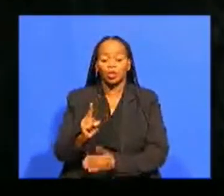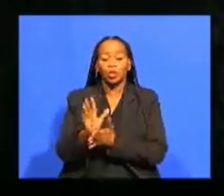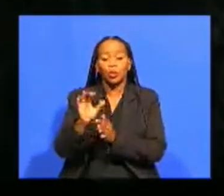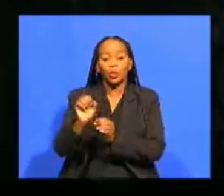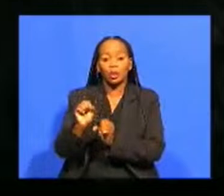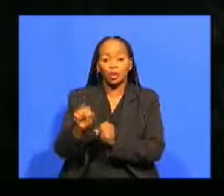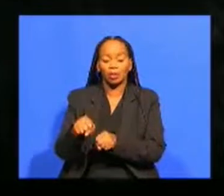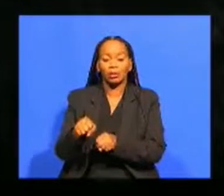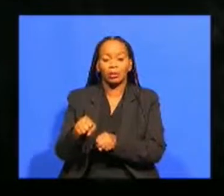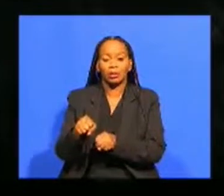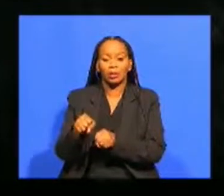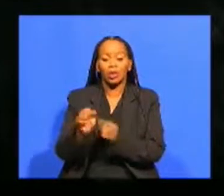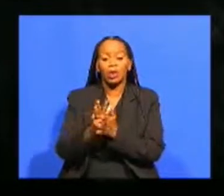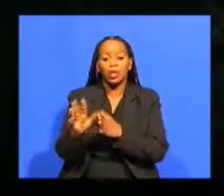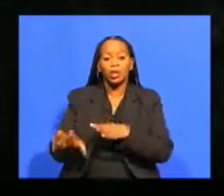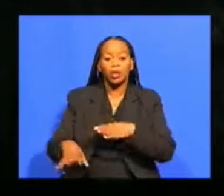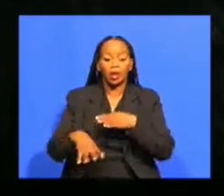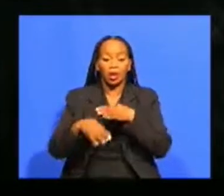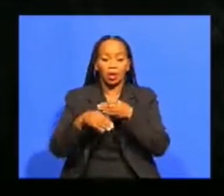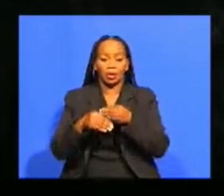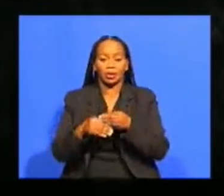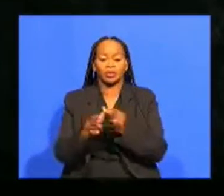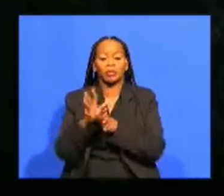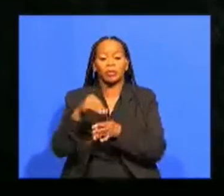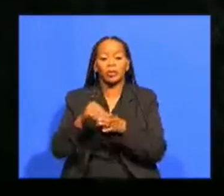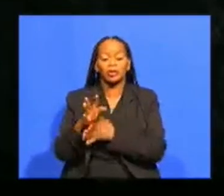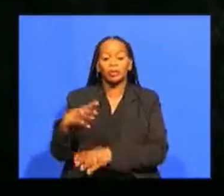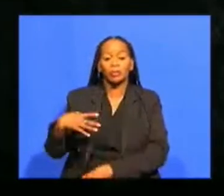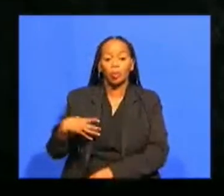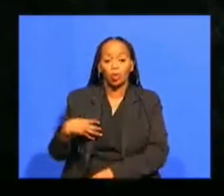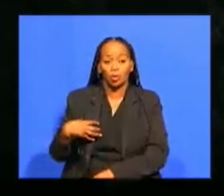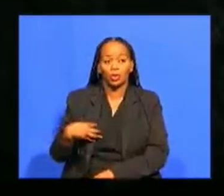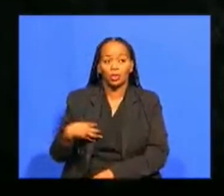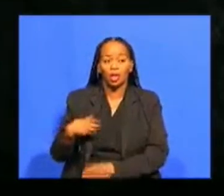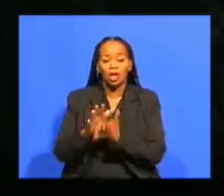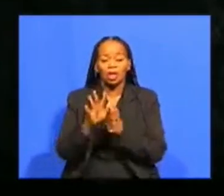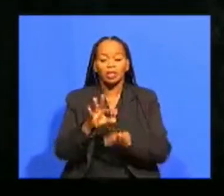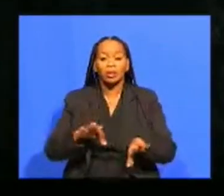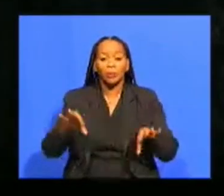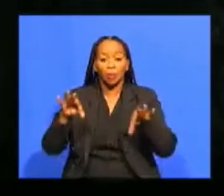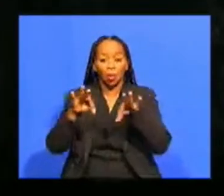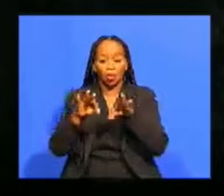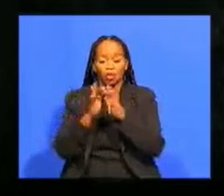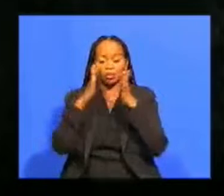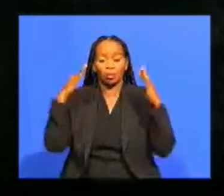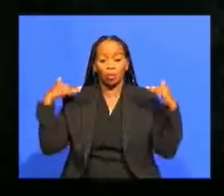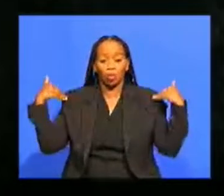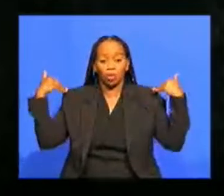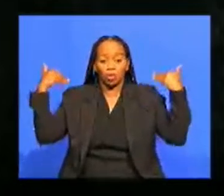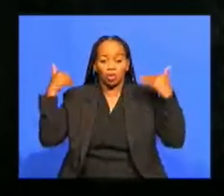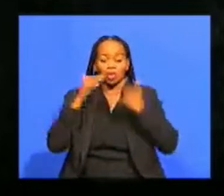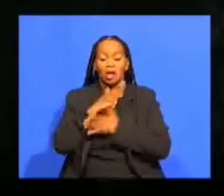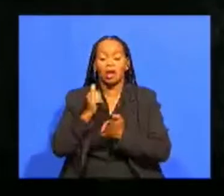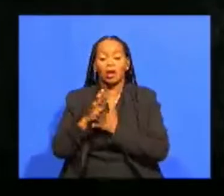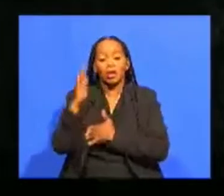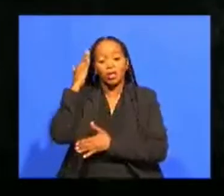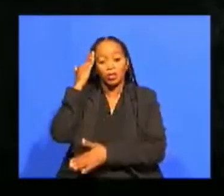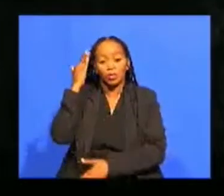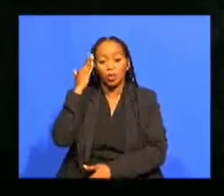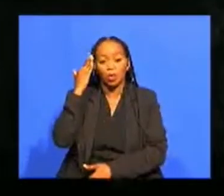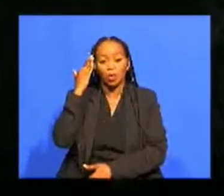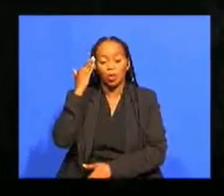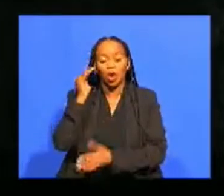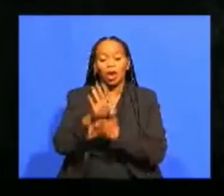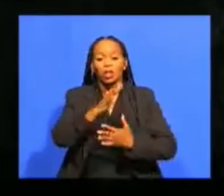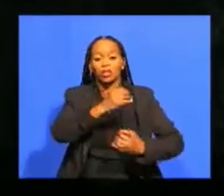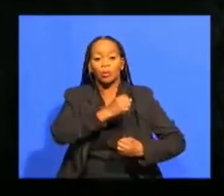can increase the participation of women in critical positions. And as you know, in the